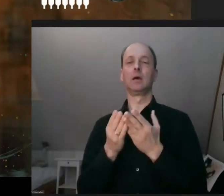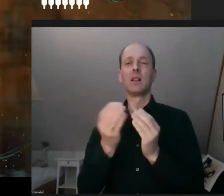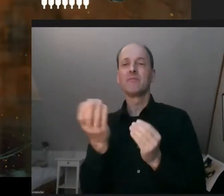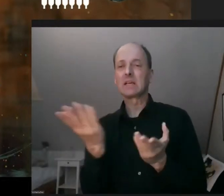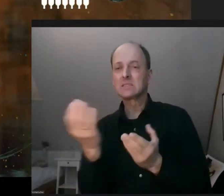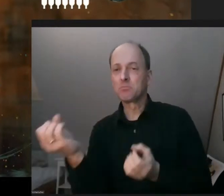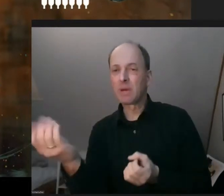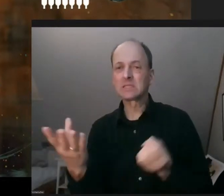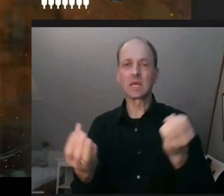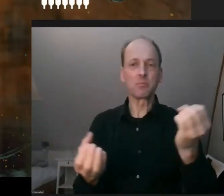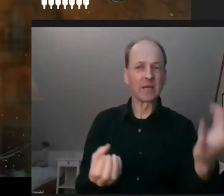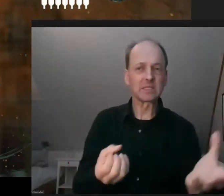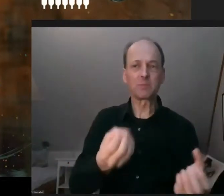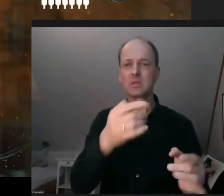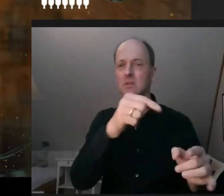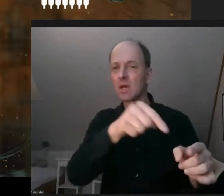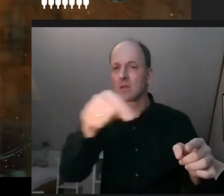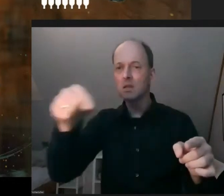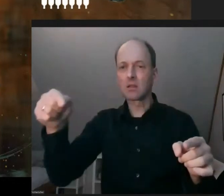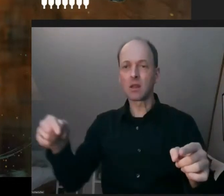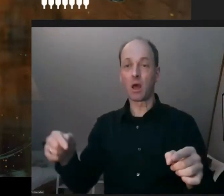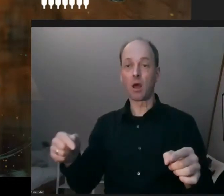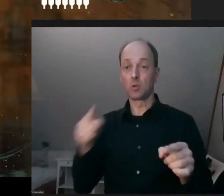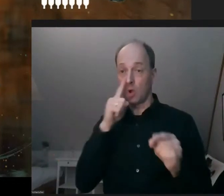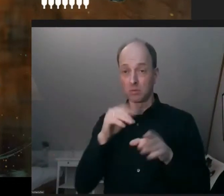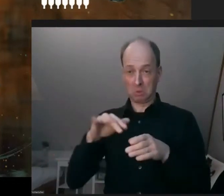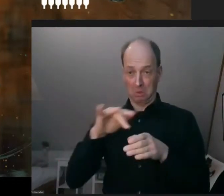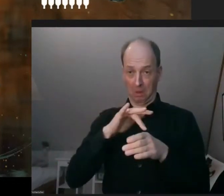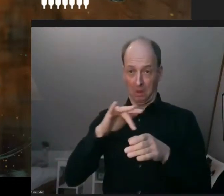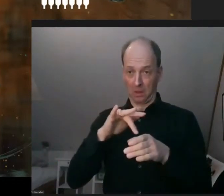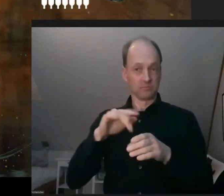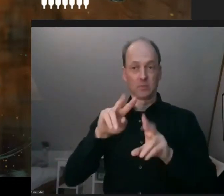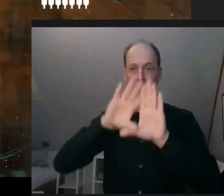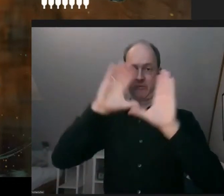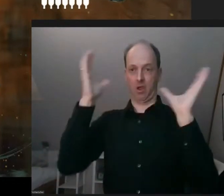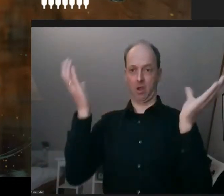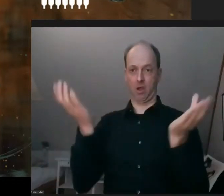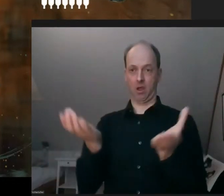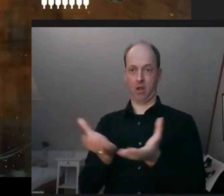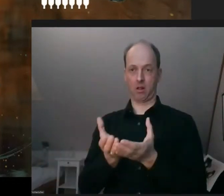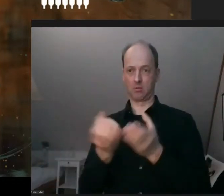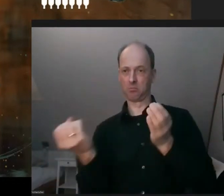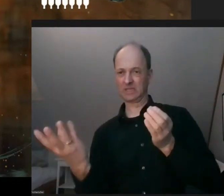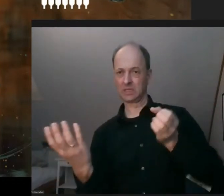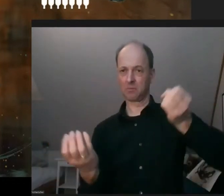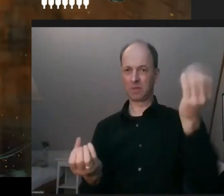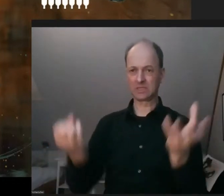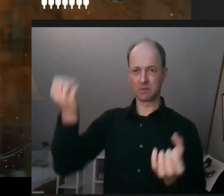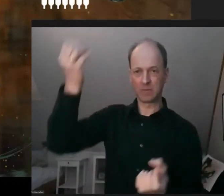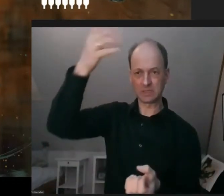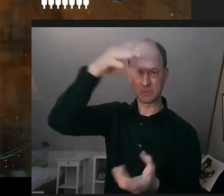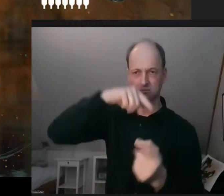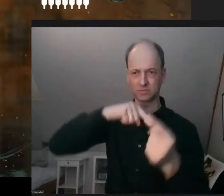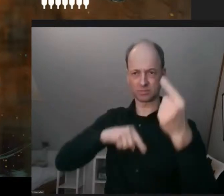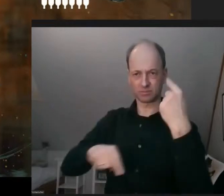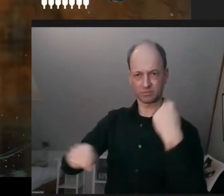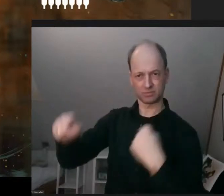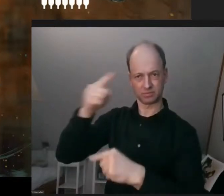very complex, and all the things happening here, the contexts have a global dimension, and to put it